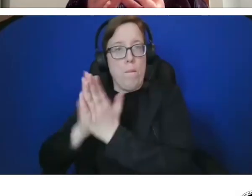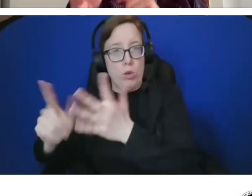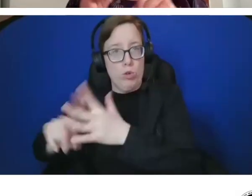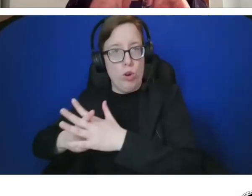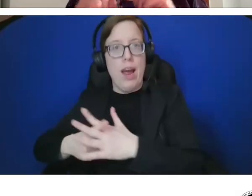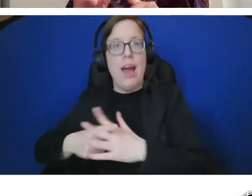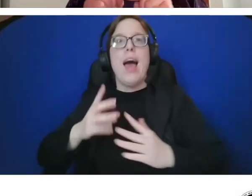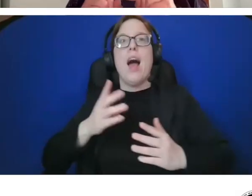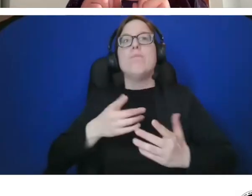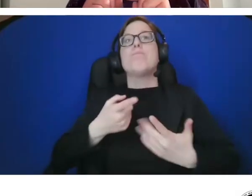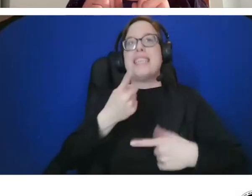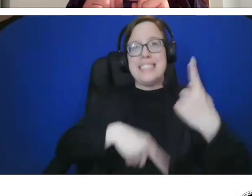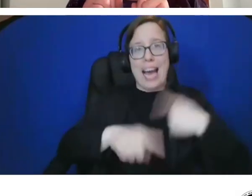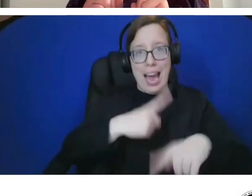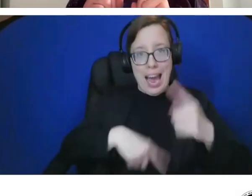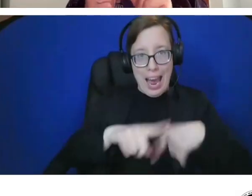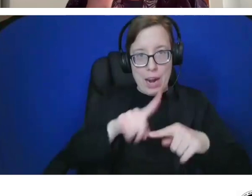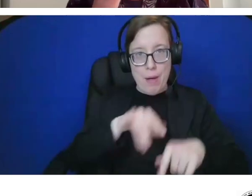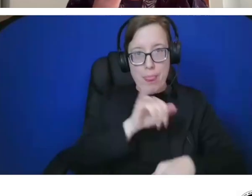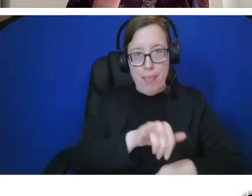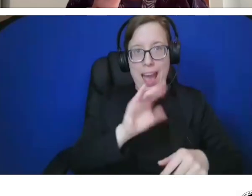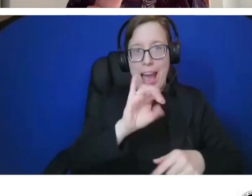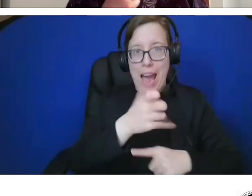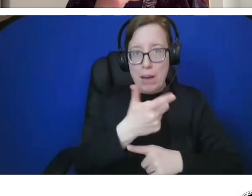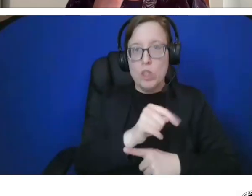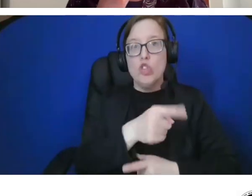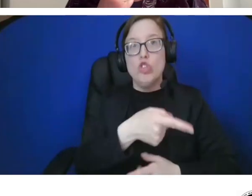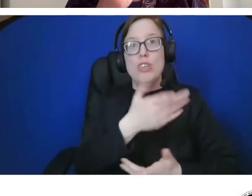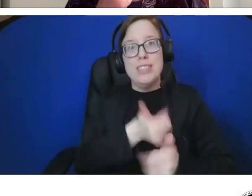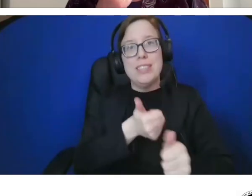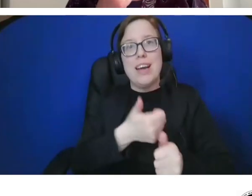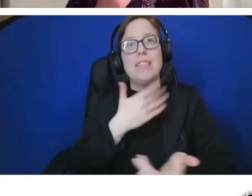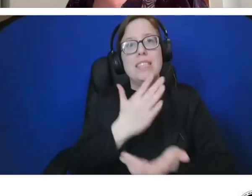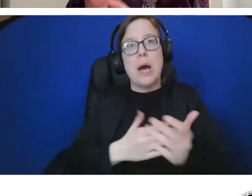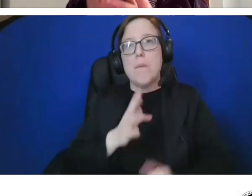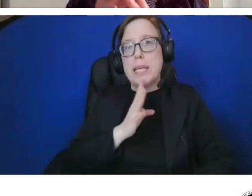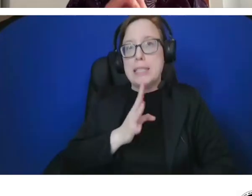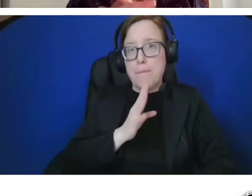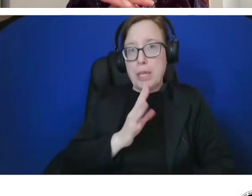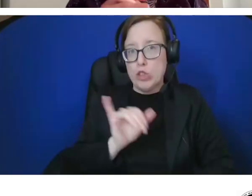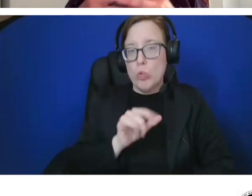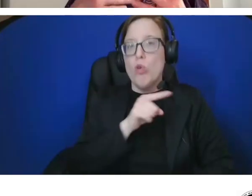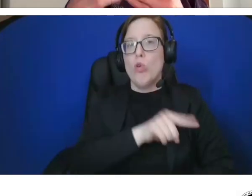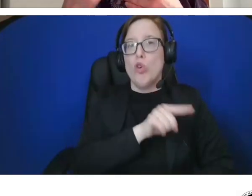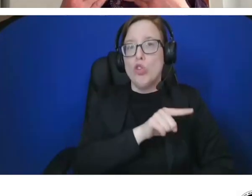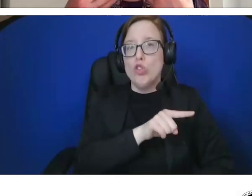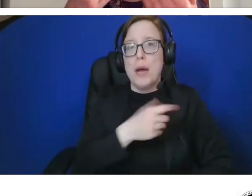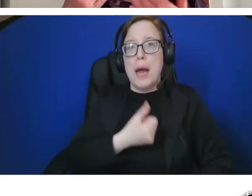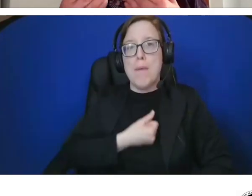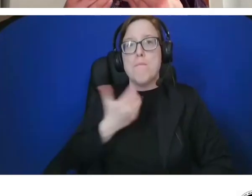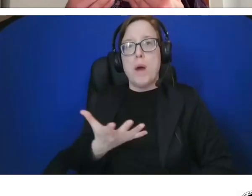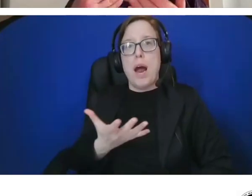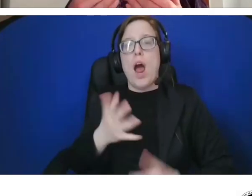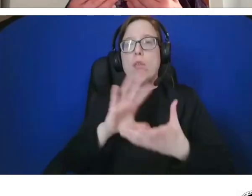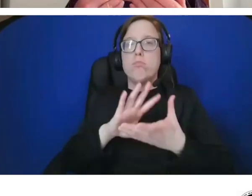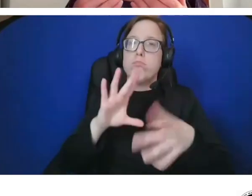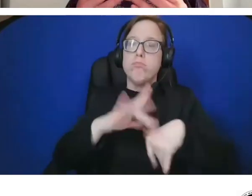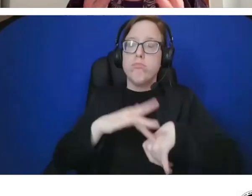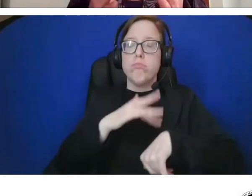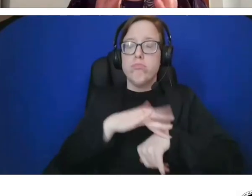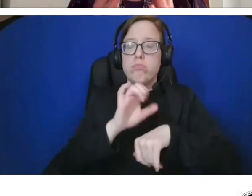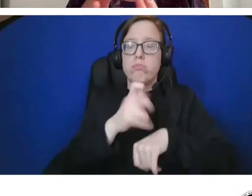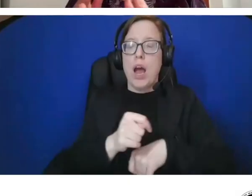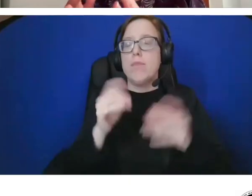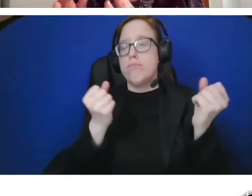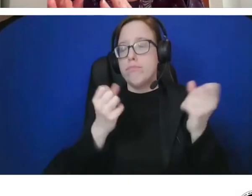and to sign about them. And she had some speech as well. So she expressed about the